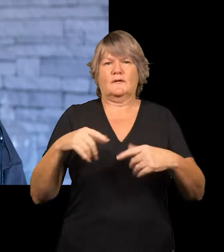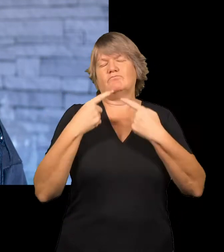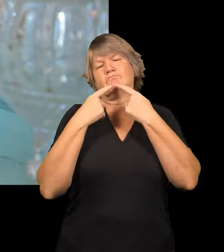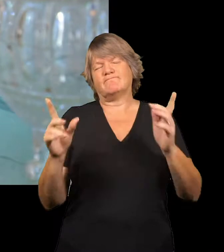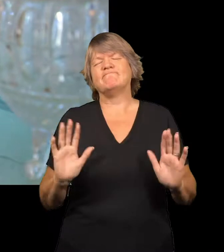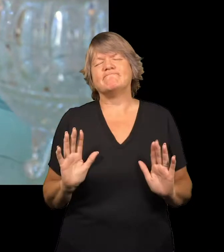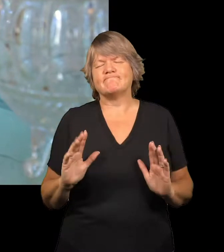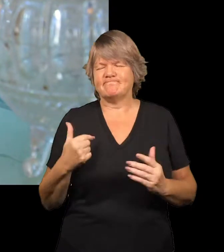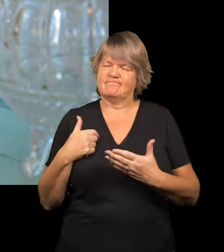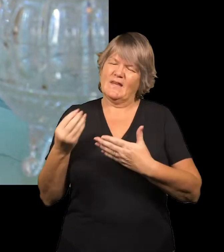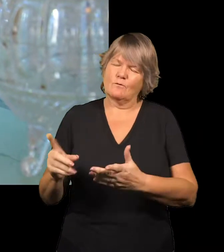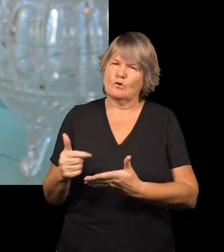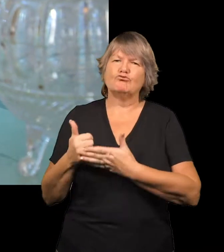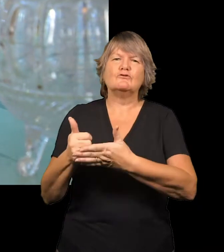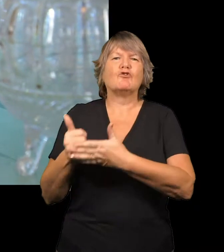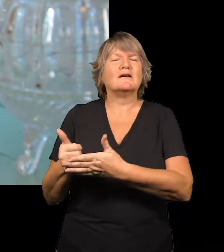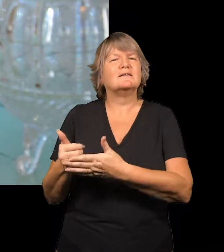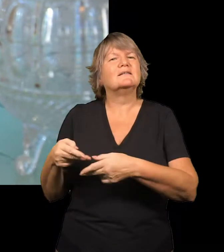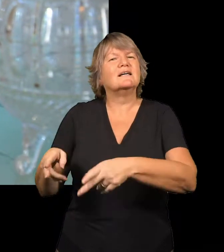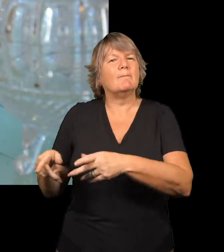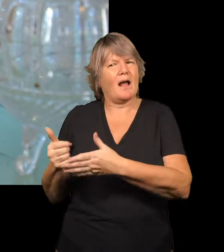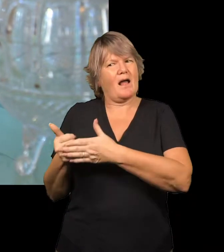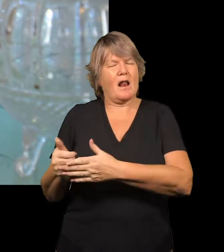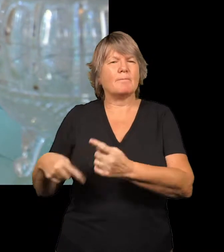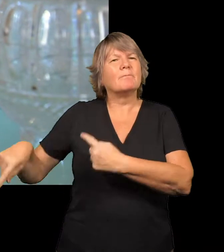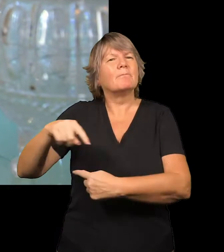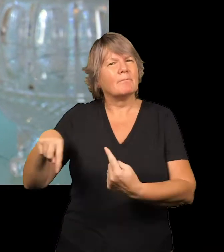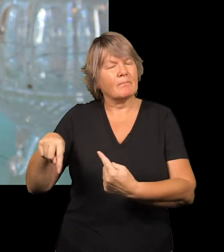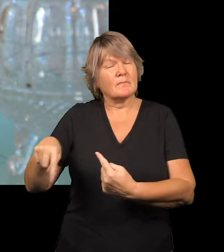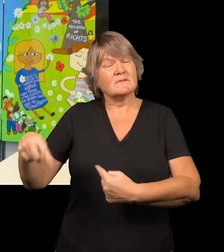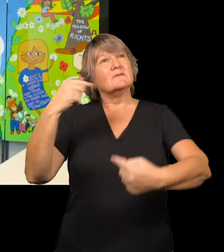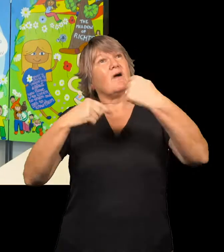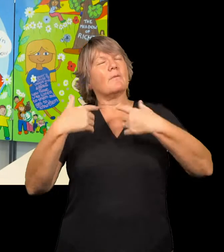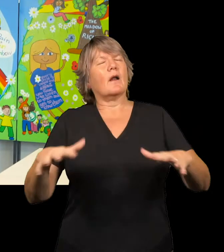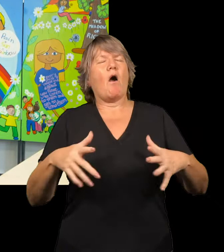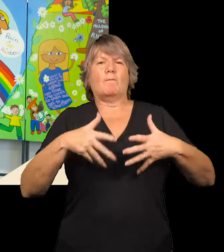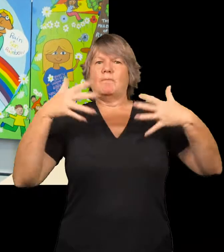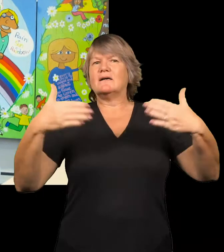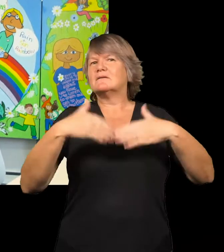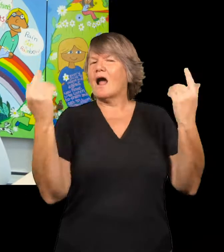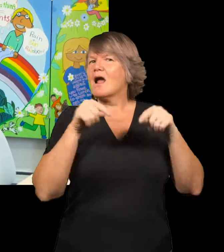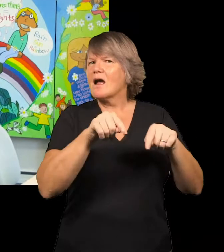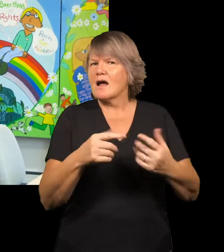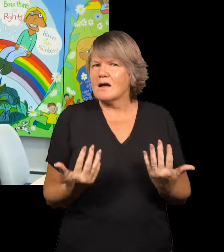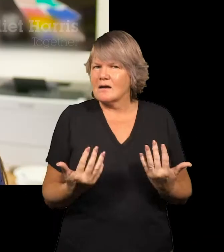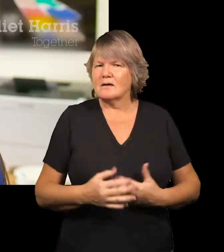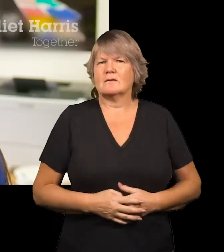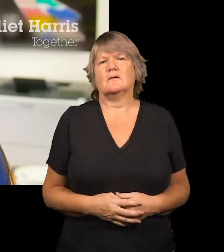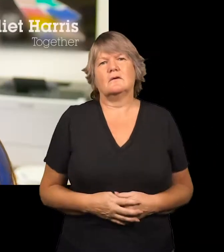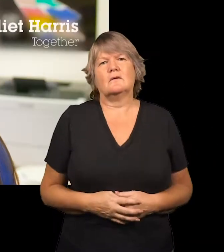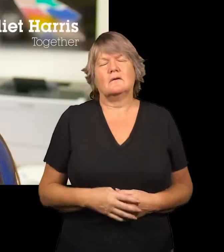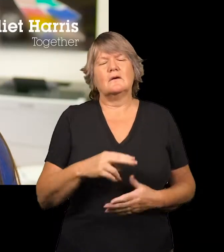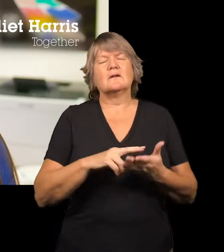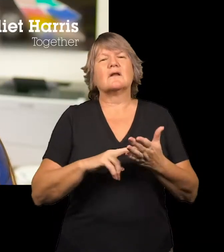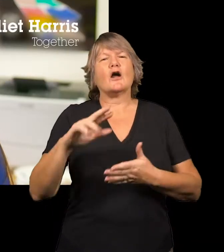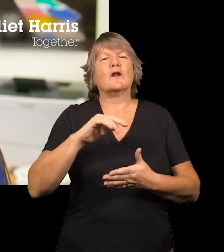to have a redress scheme. That was a massive day for the survivors. Through Scotland's National Action Plan on